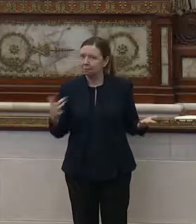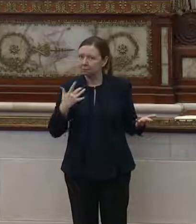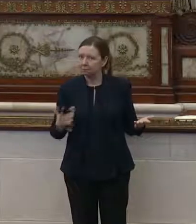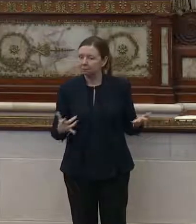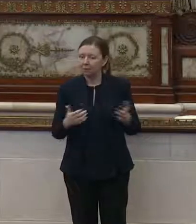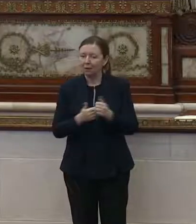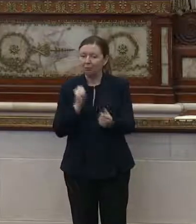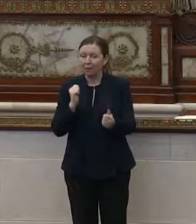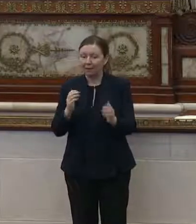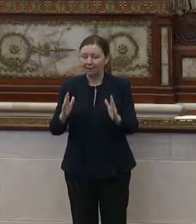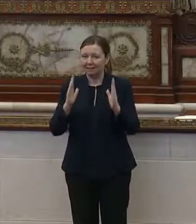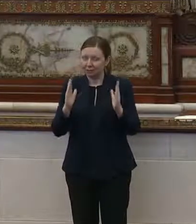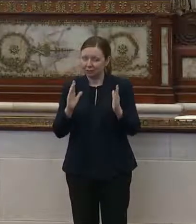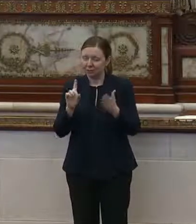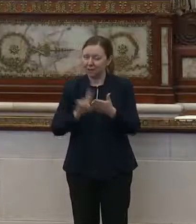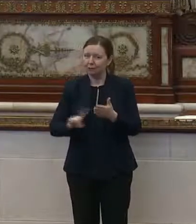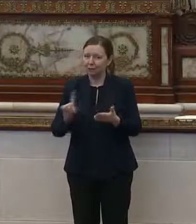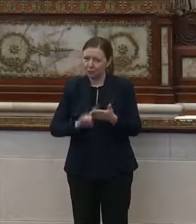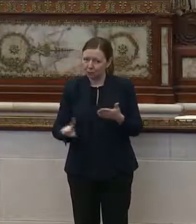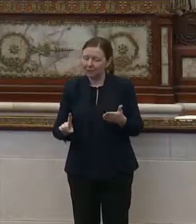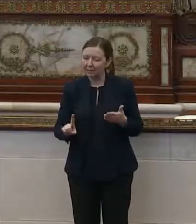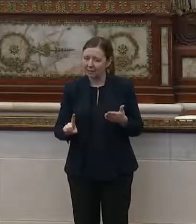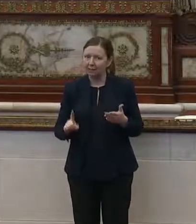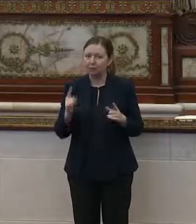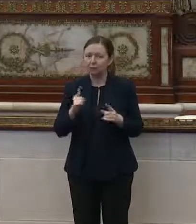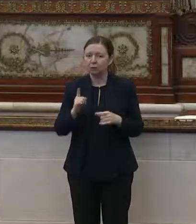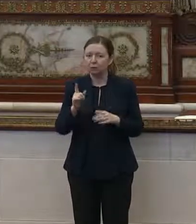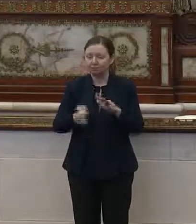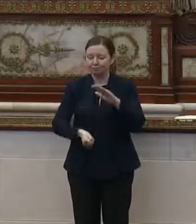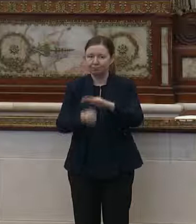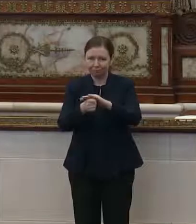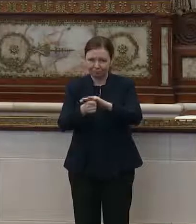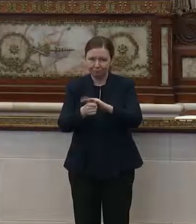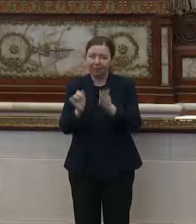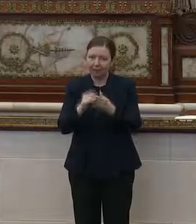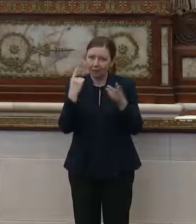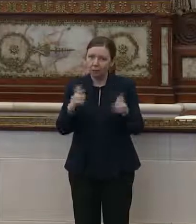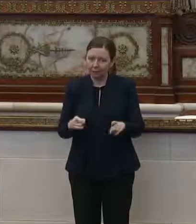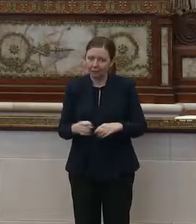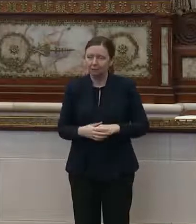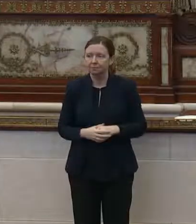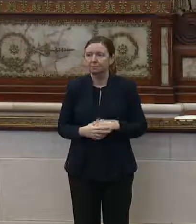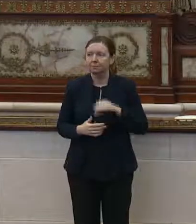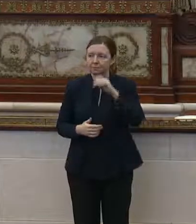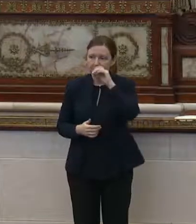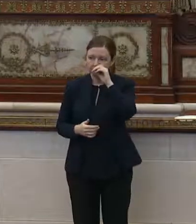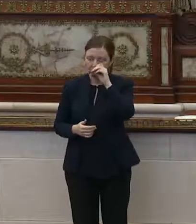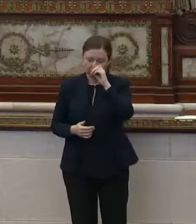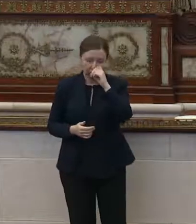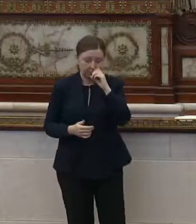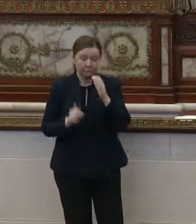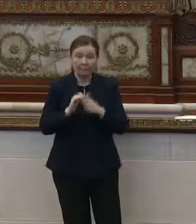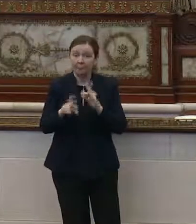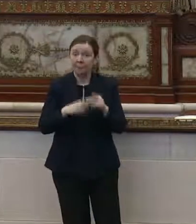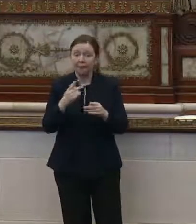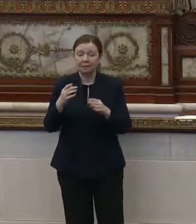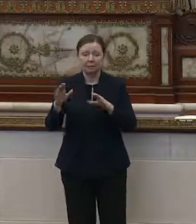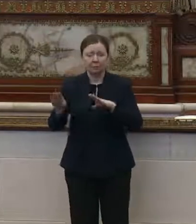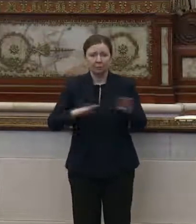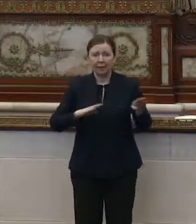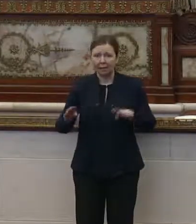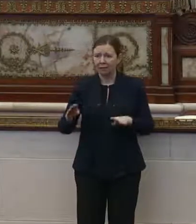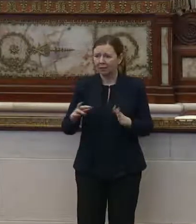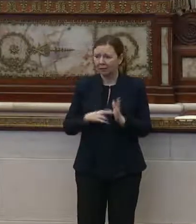avoid the attention and scrutiny in an attempt to conceal said agreement. This type of conduct puts city government on the map